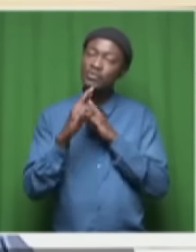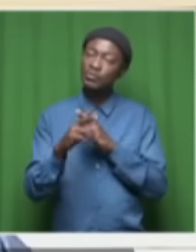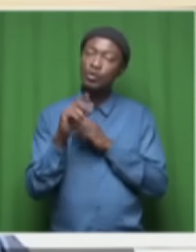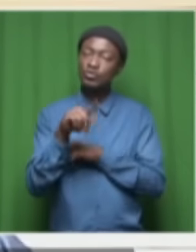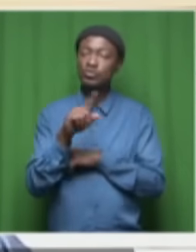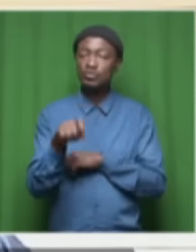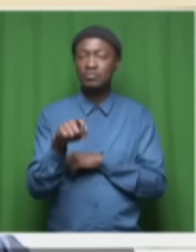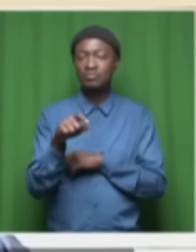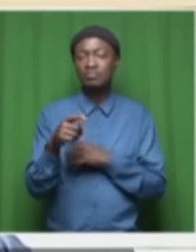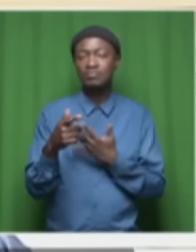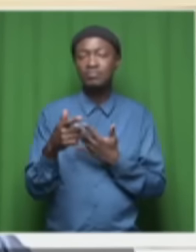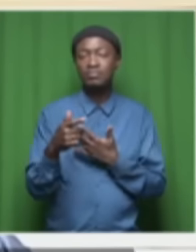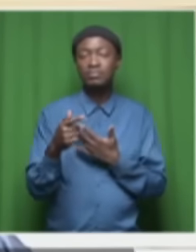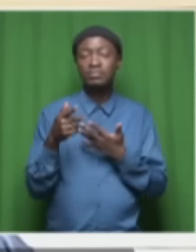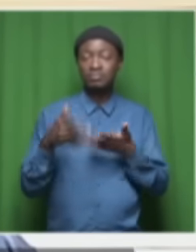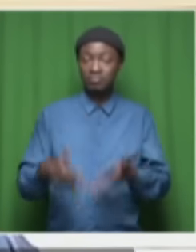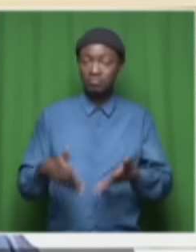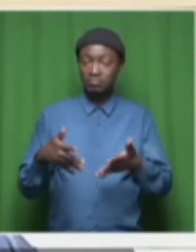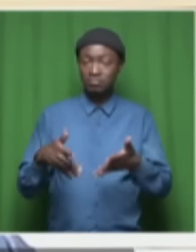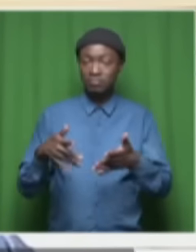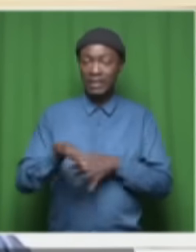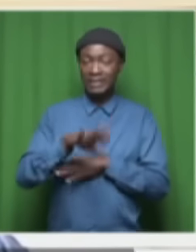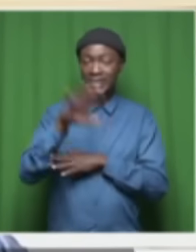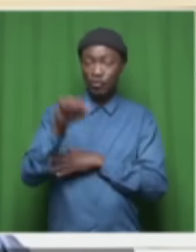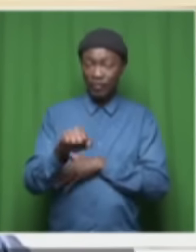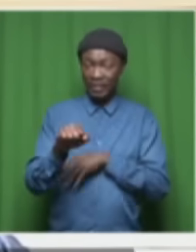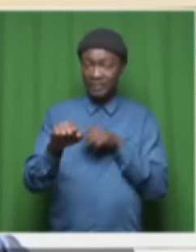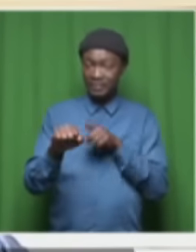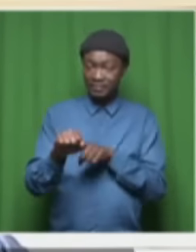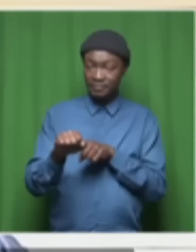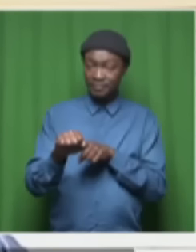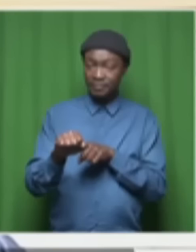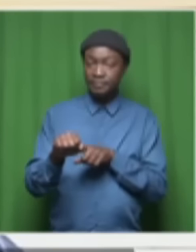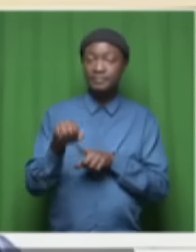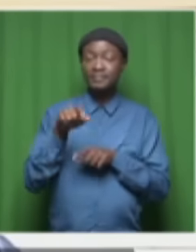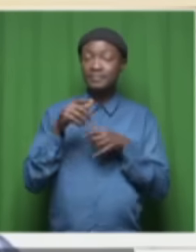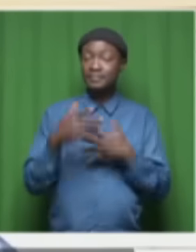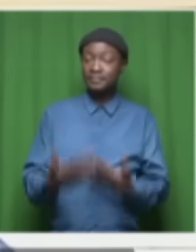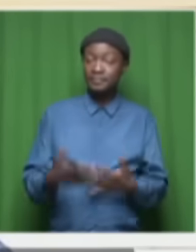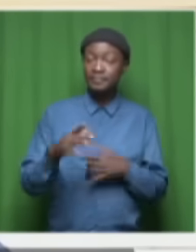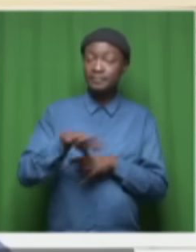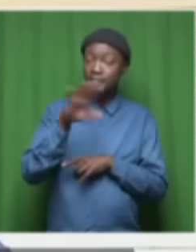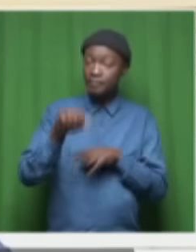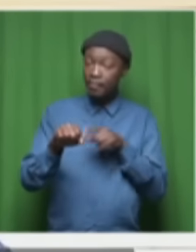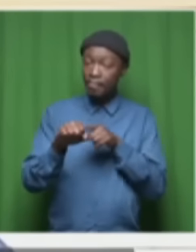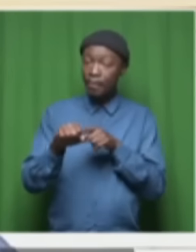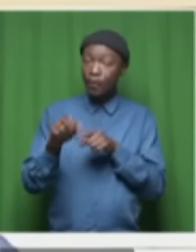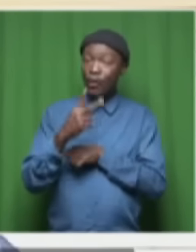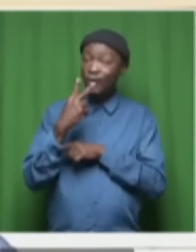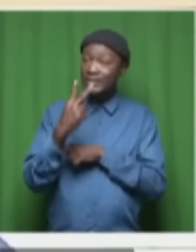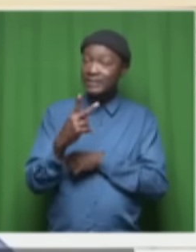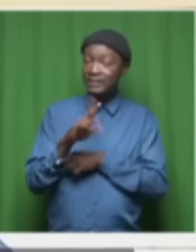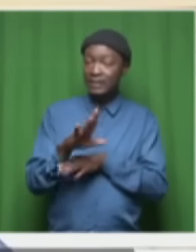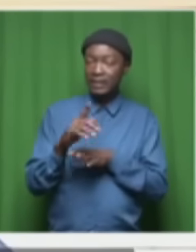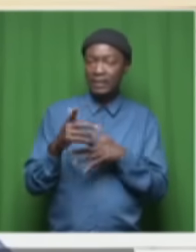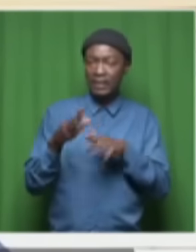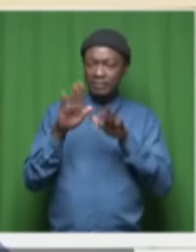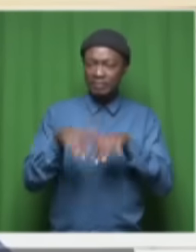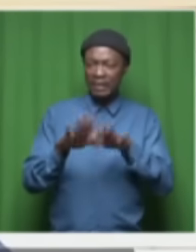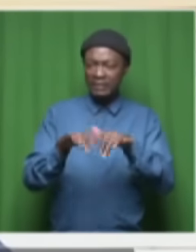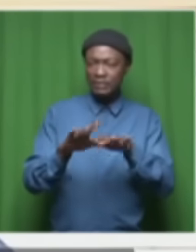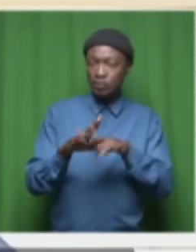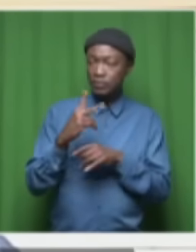in the context of South Africa, we tend to see that when we are experiencing floodings, they tend to be